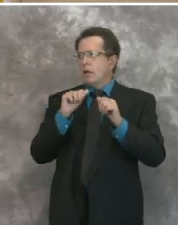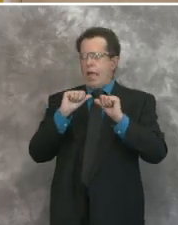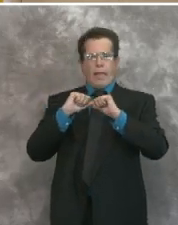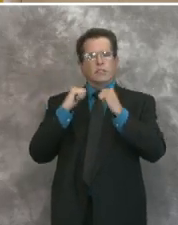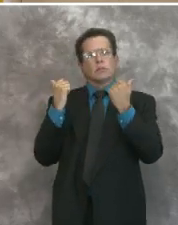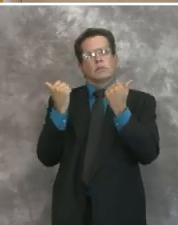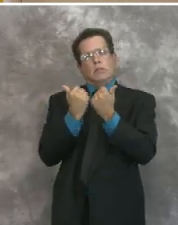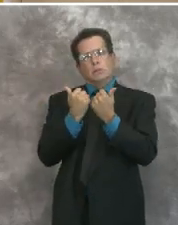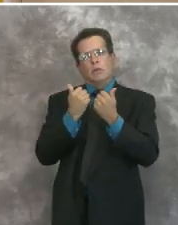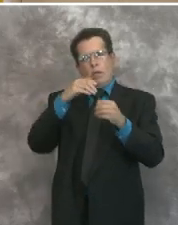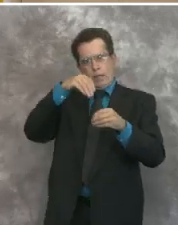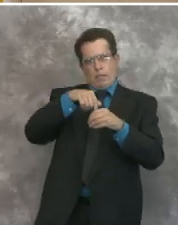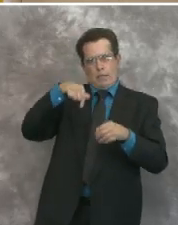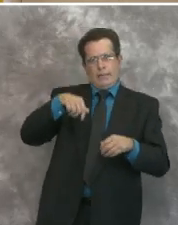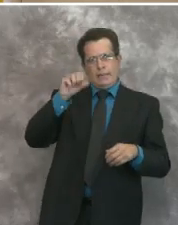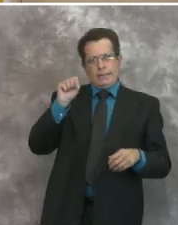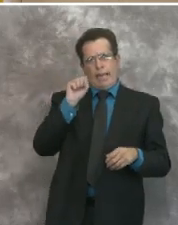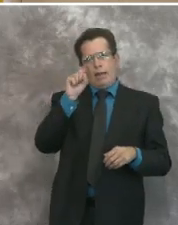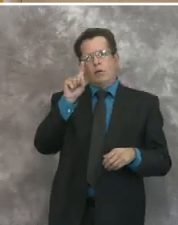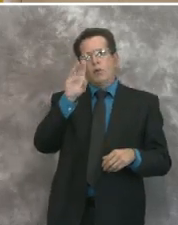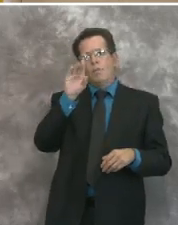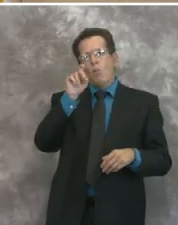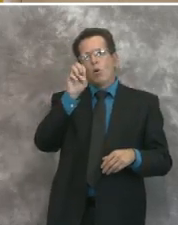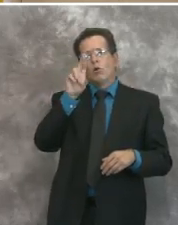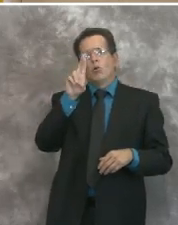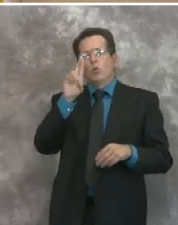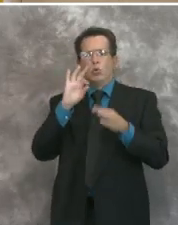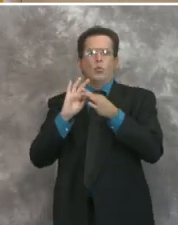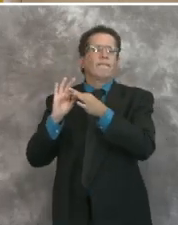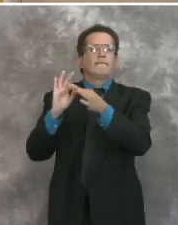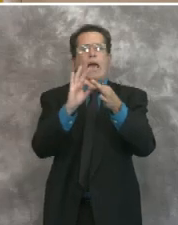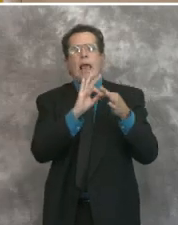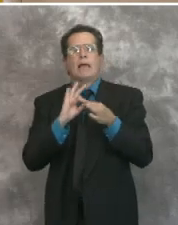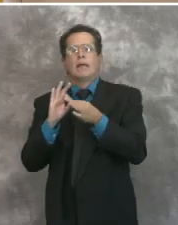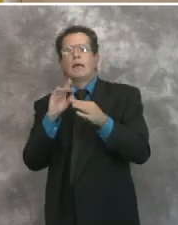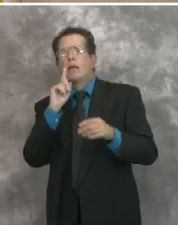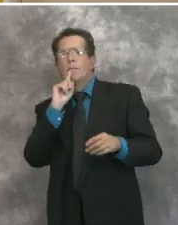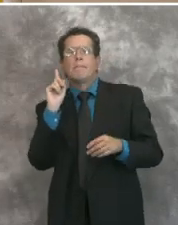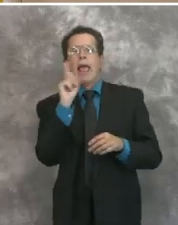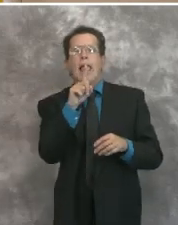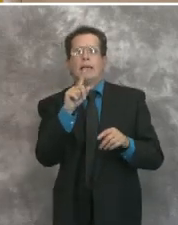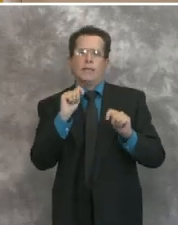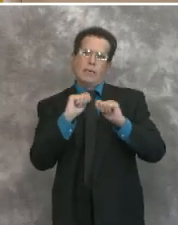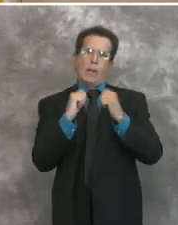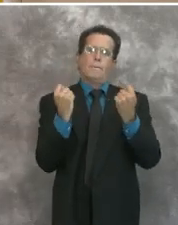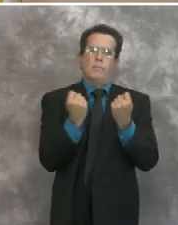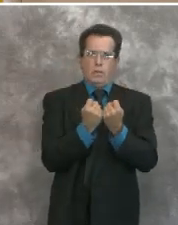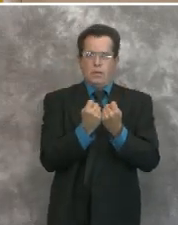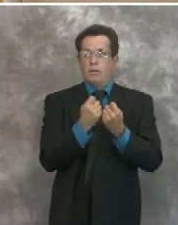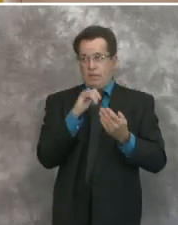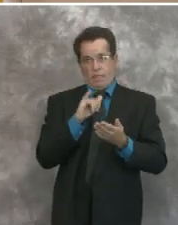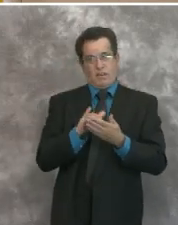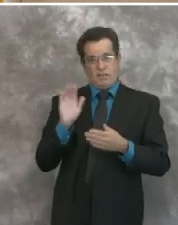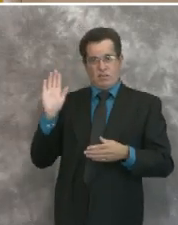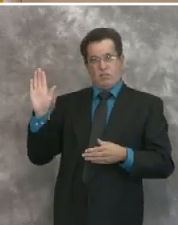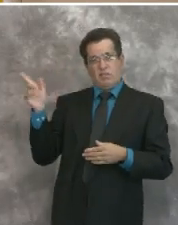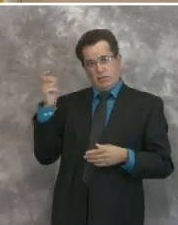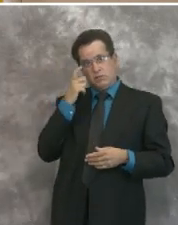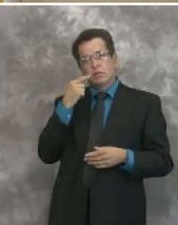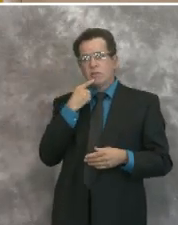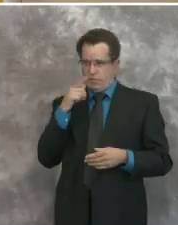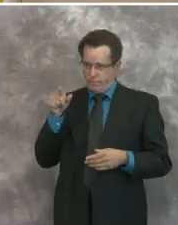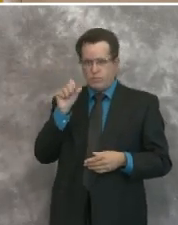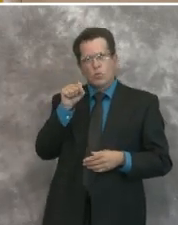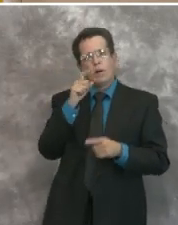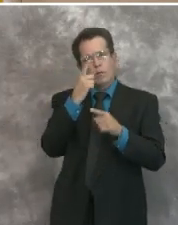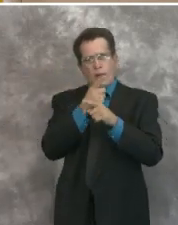are part of the San Diego Regional Border Unified Command Team. Is that the team, the elements you just, the hospitals, the